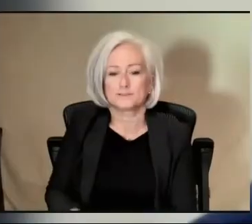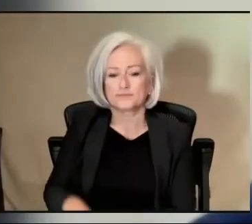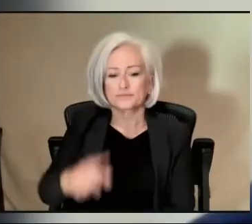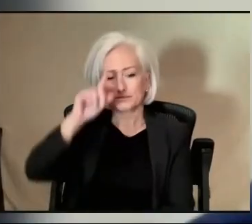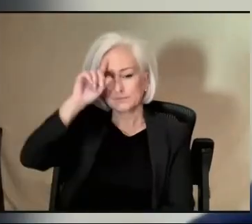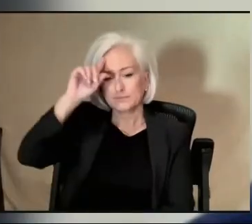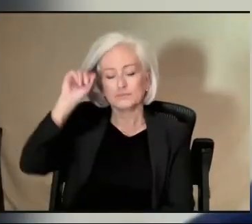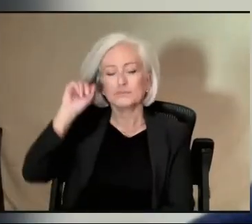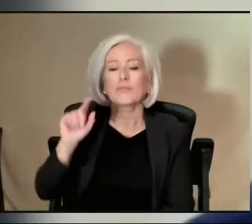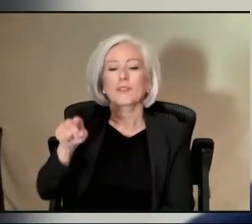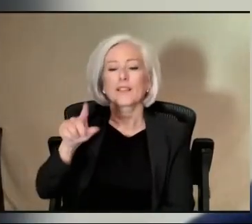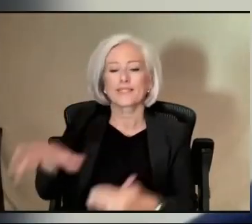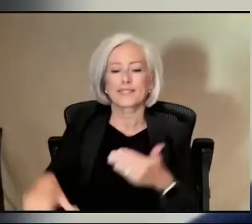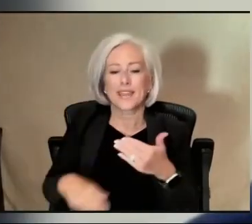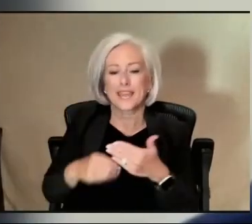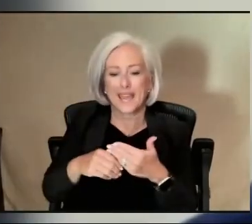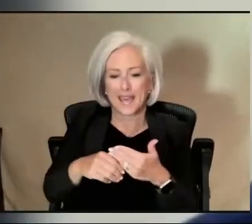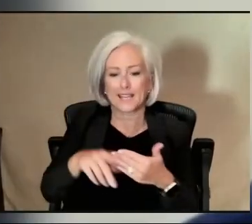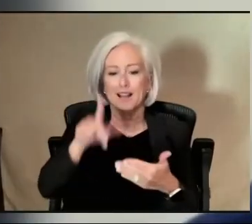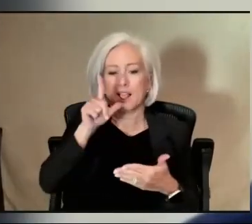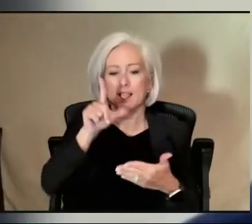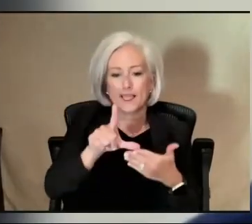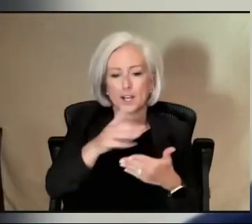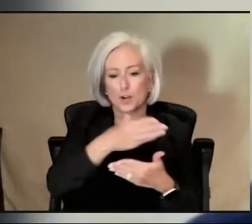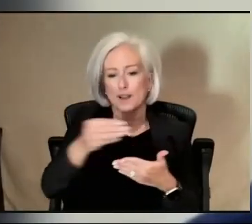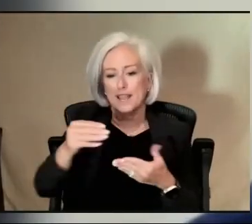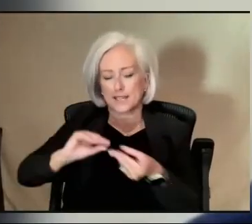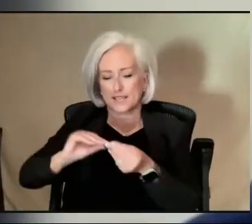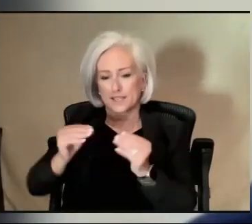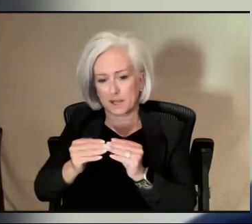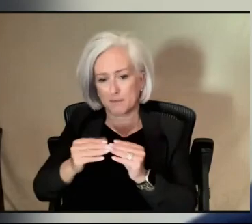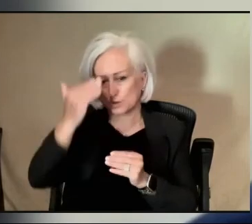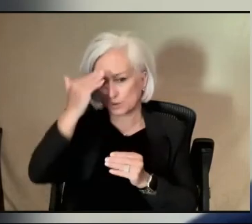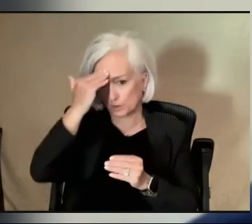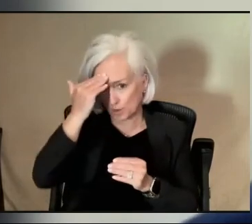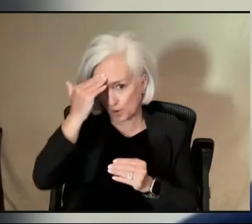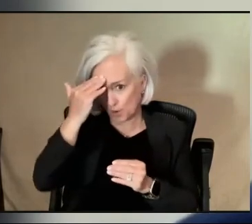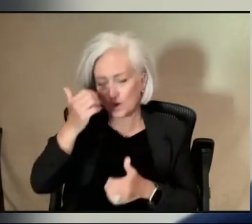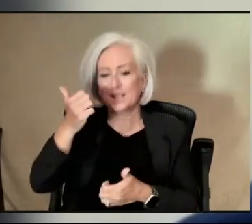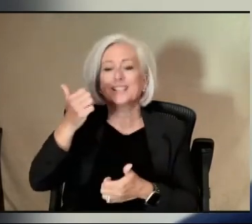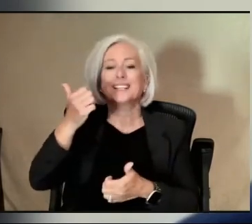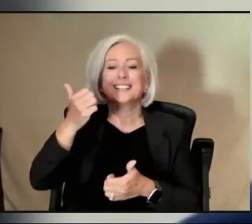that they add the letters and numbers to be able to tell the one O'Connor from another.